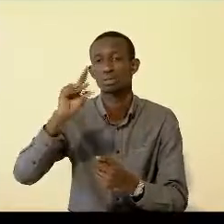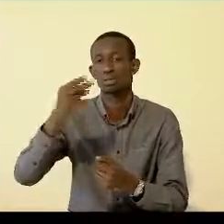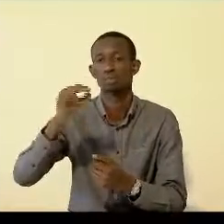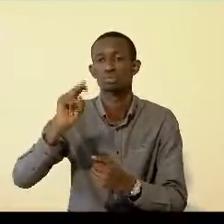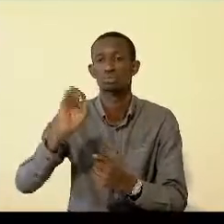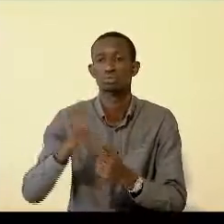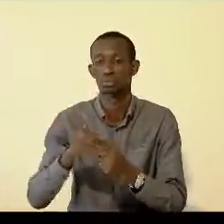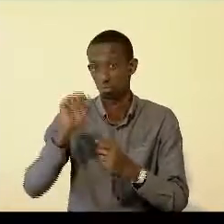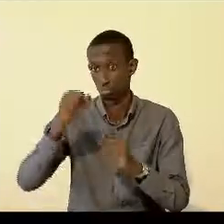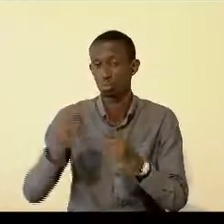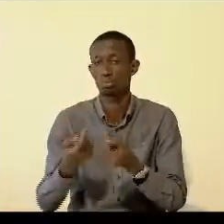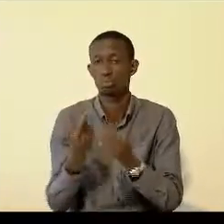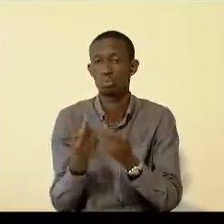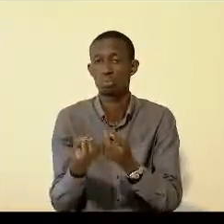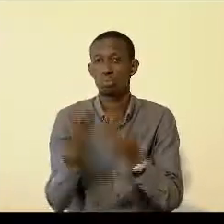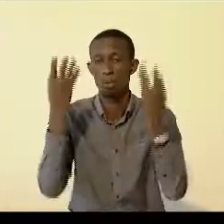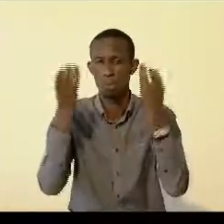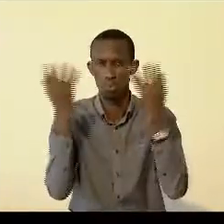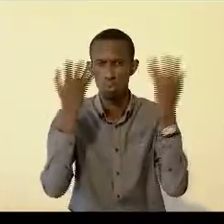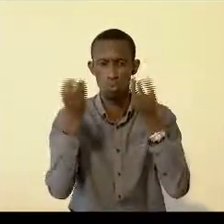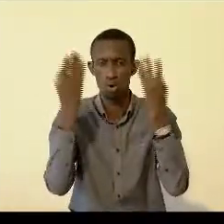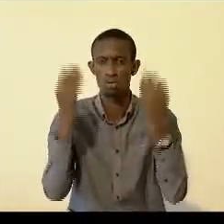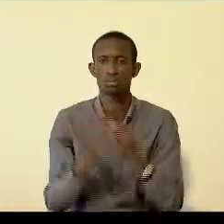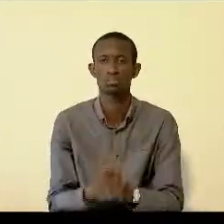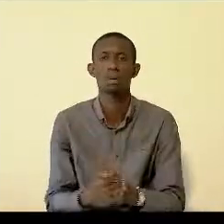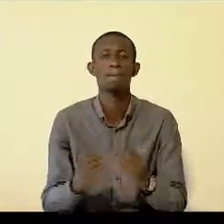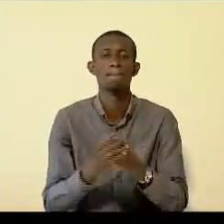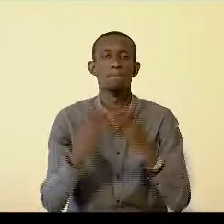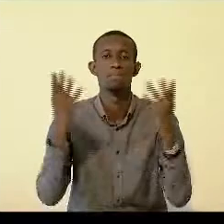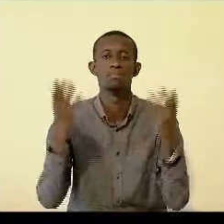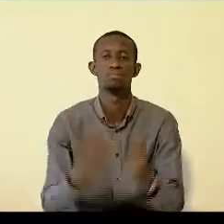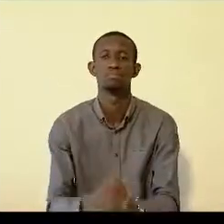which may catch fire and cause an explosion.